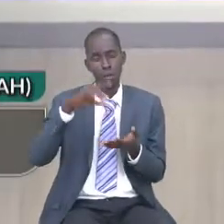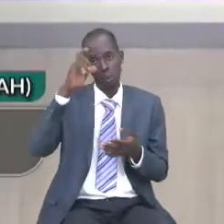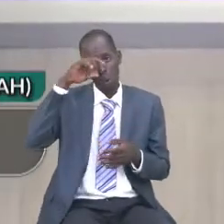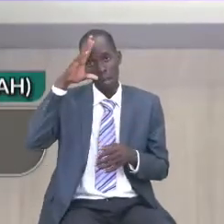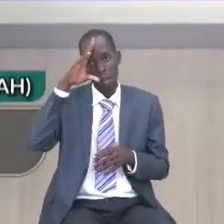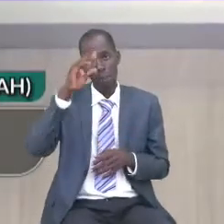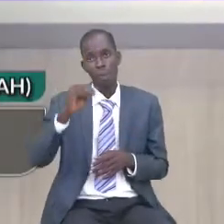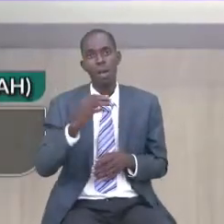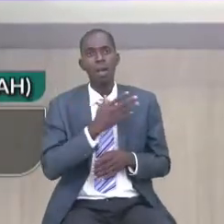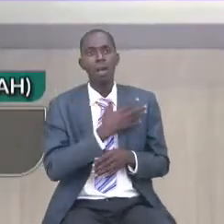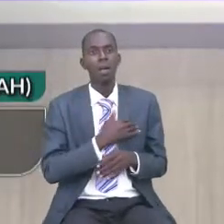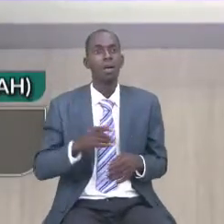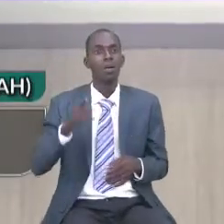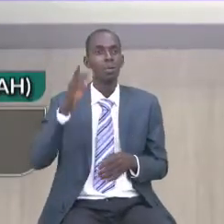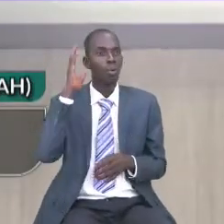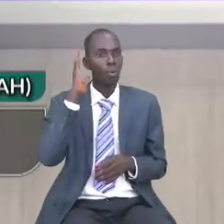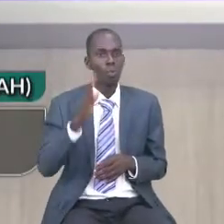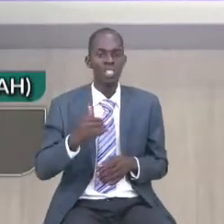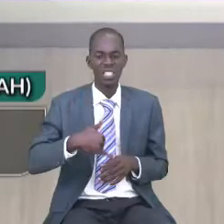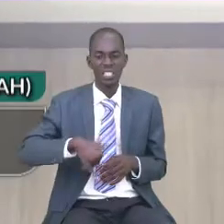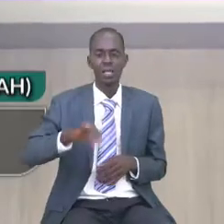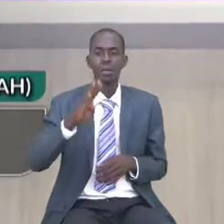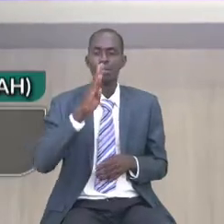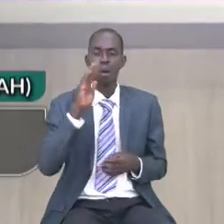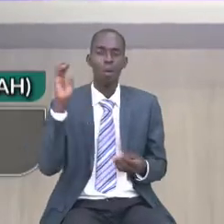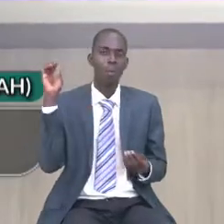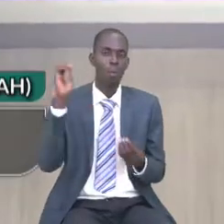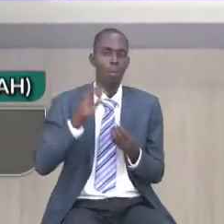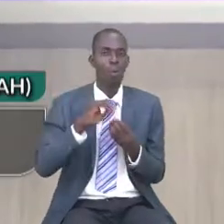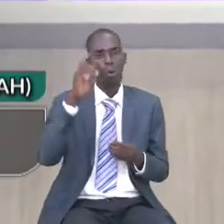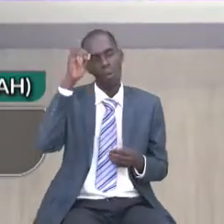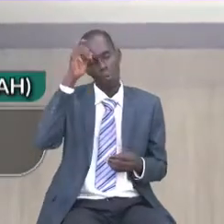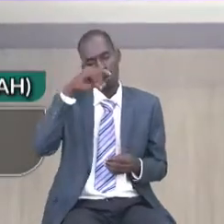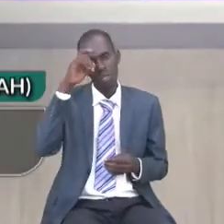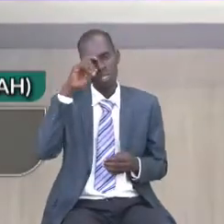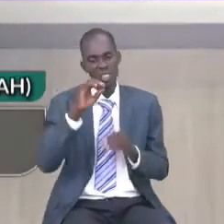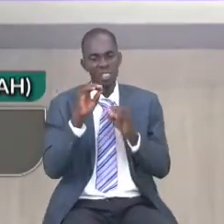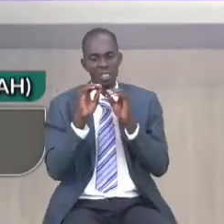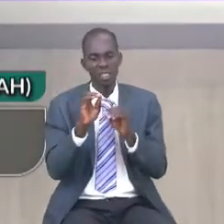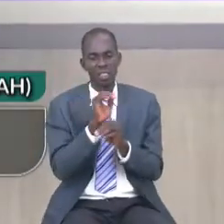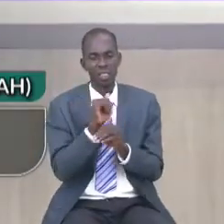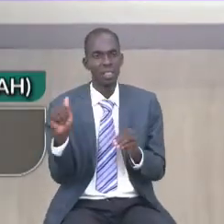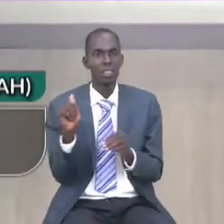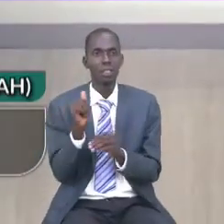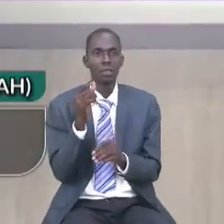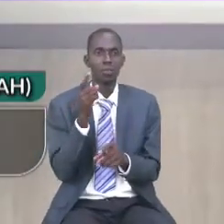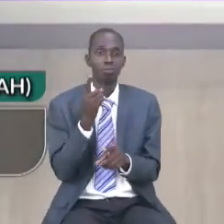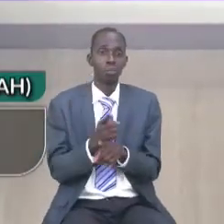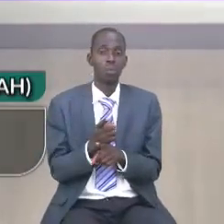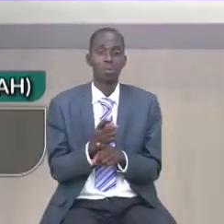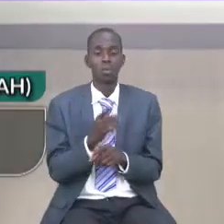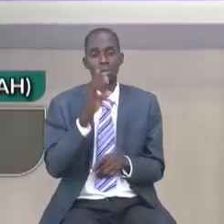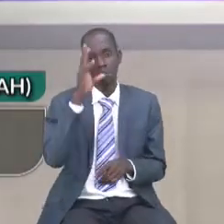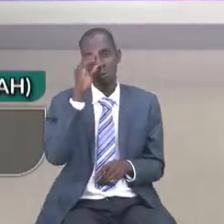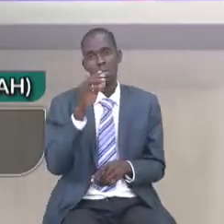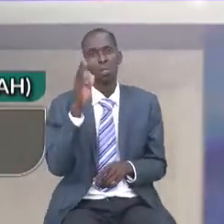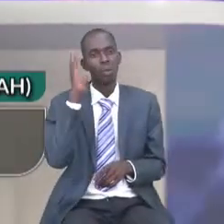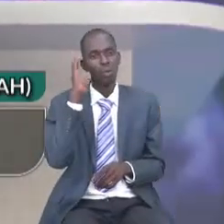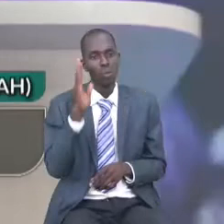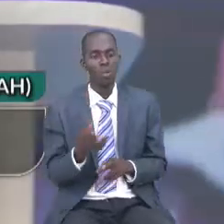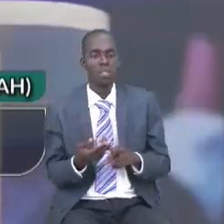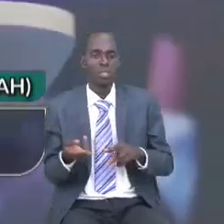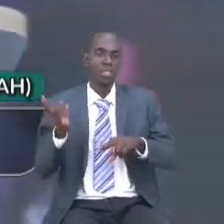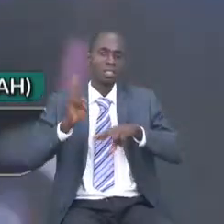be yet wiser. Teach a just man, and he will increase